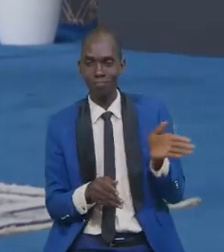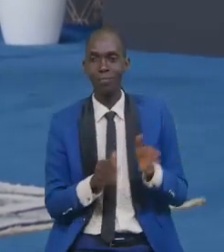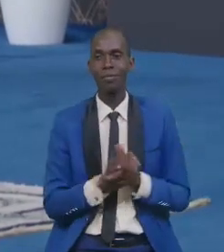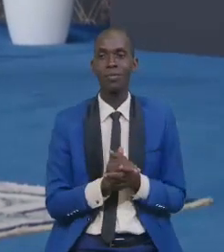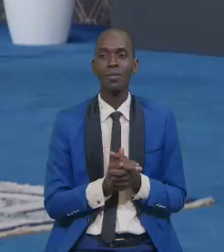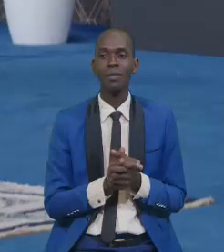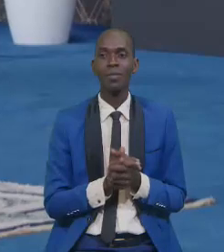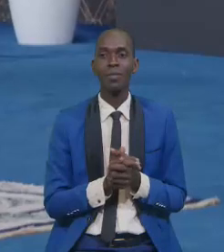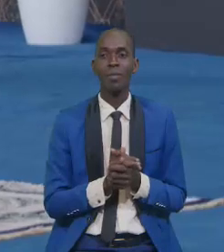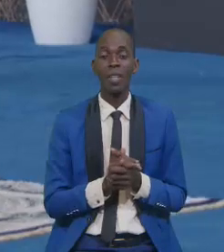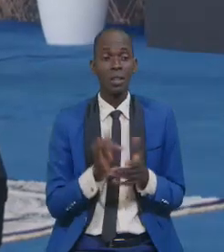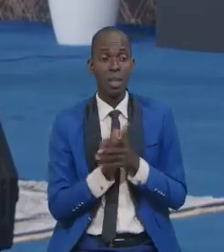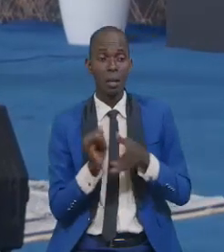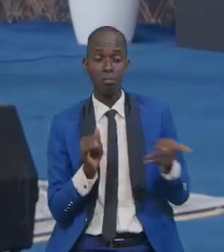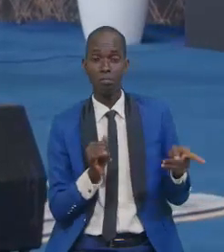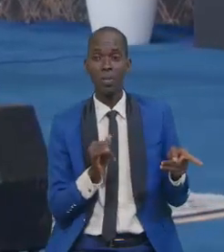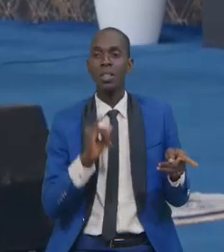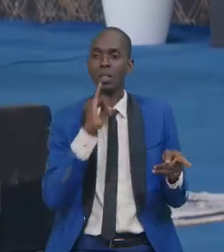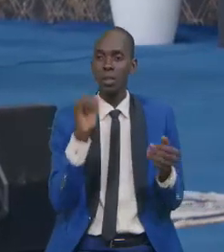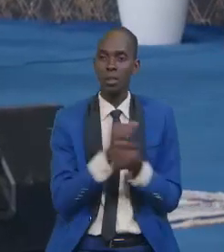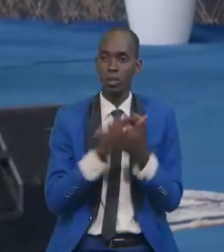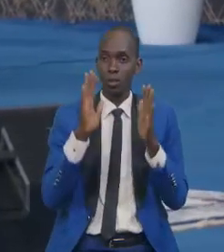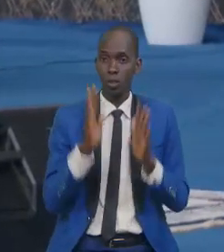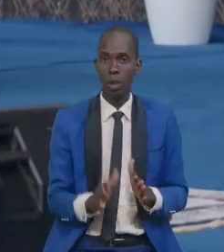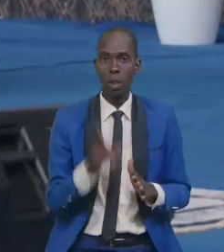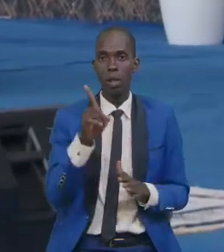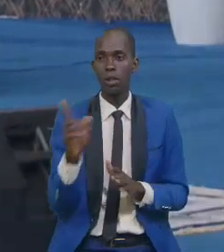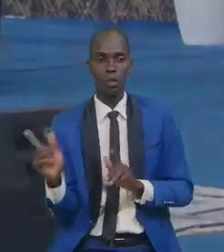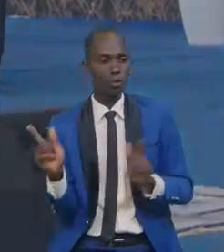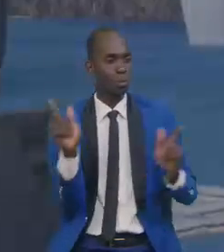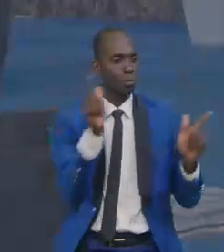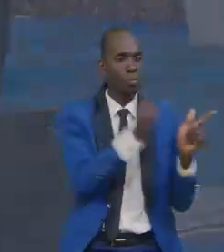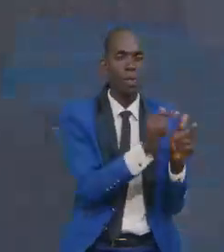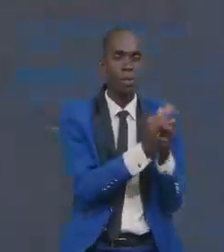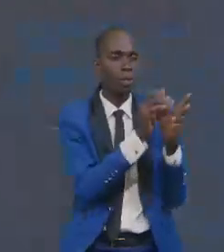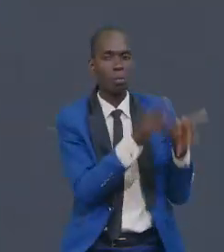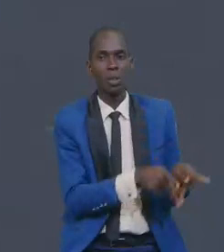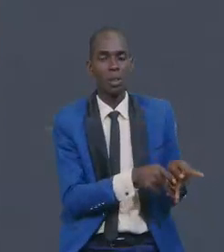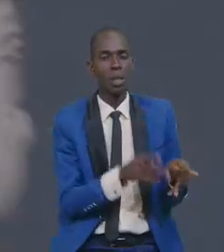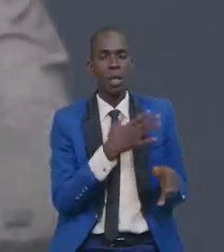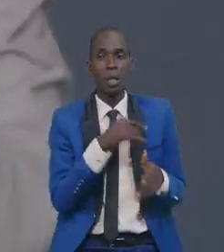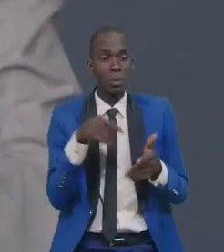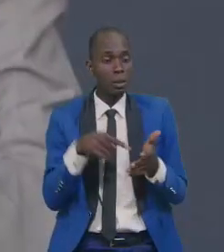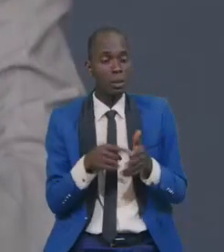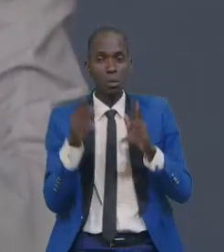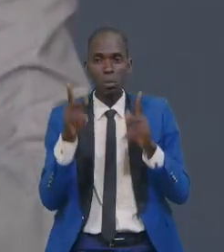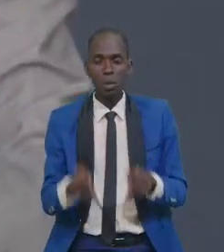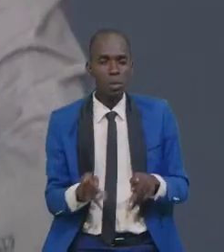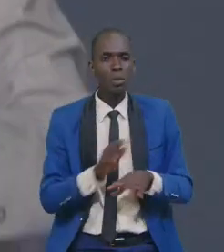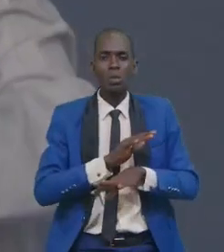a destroyer. And then you carry yourself there. And this person doesn't